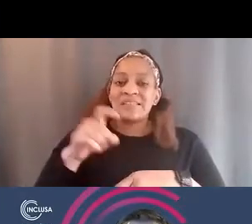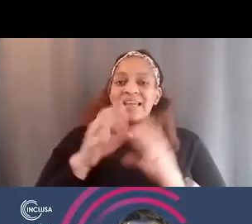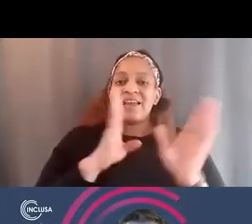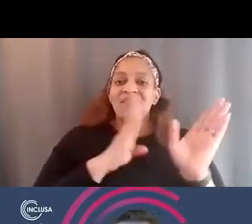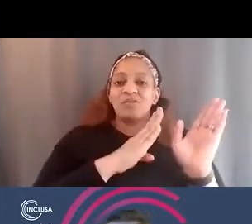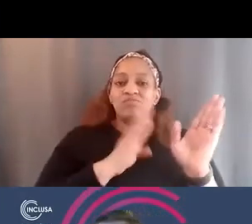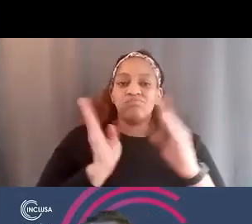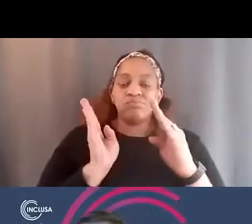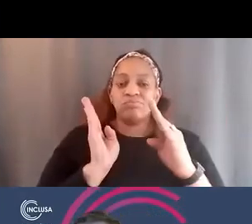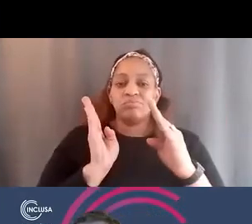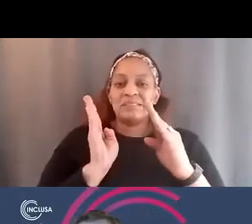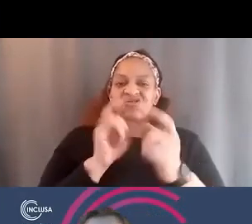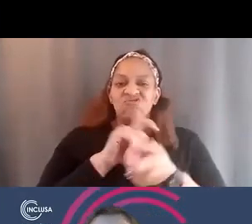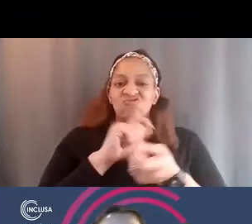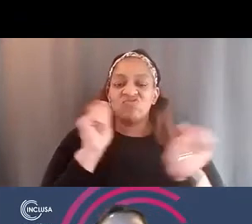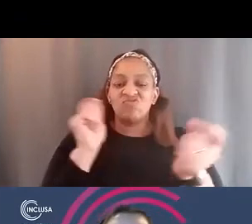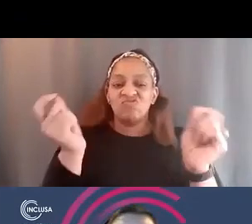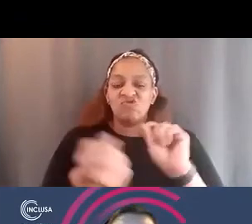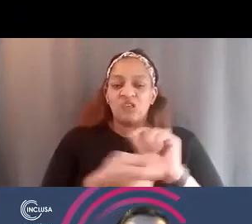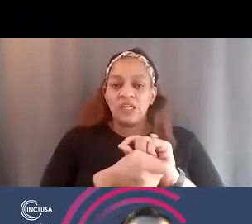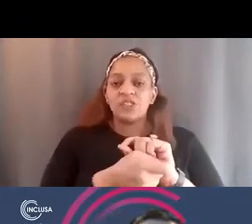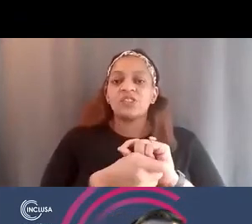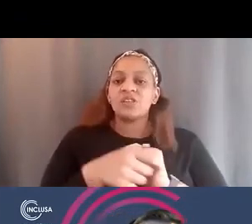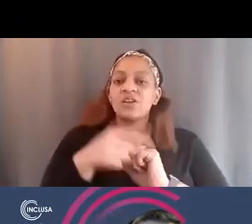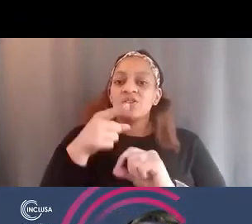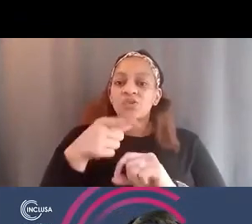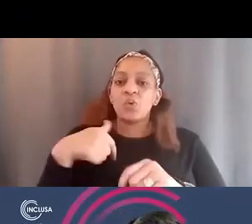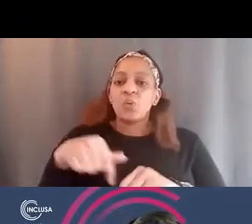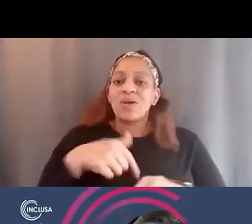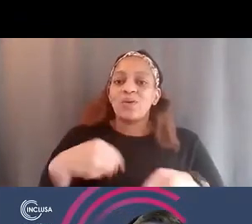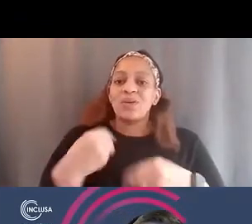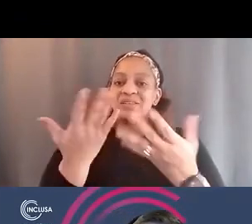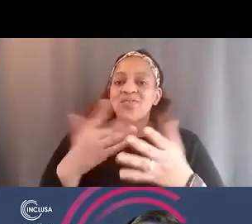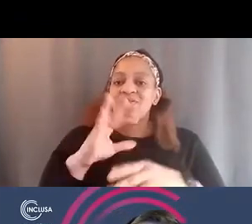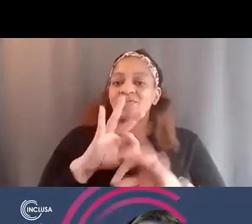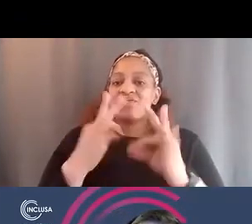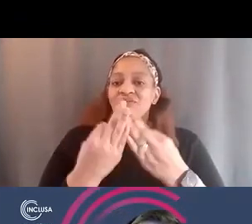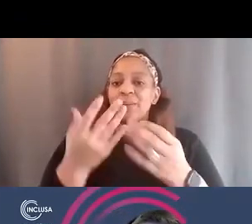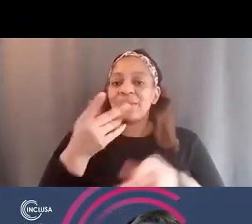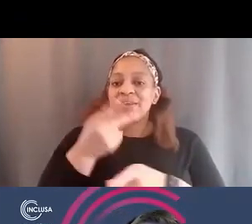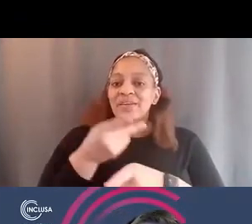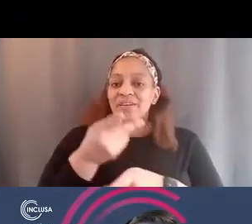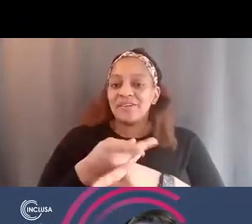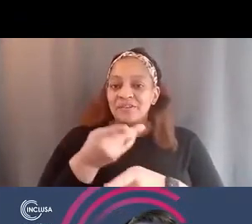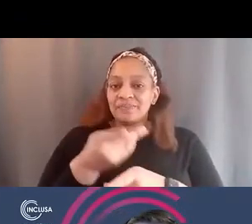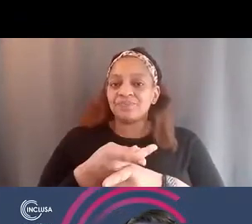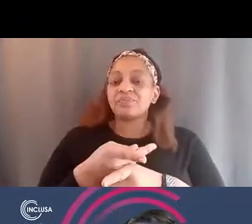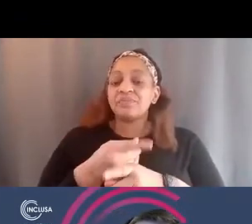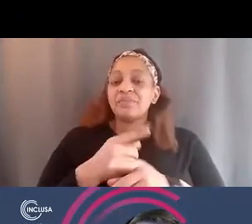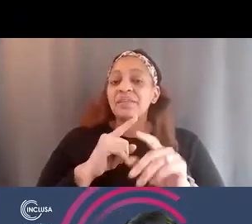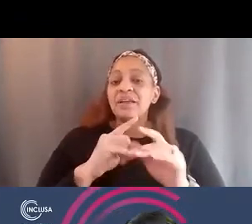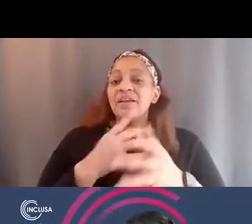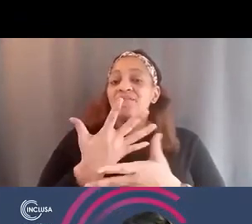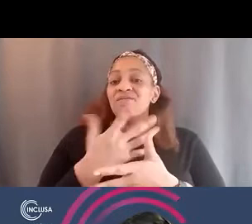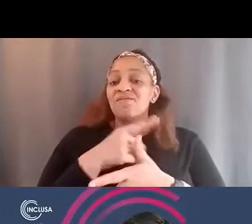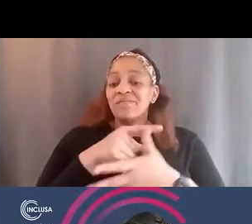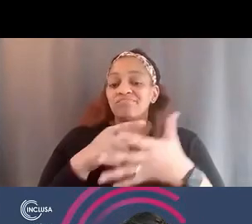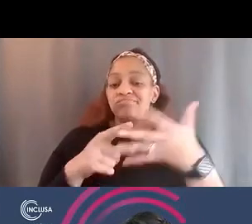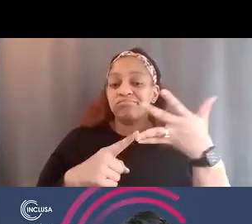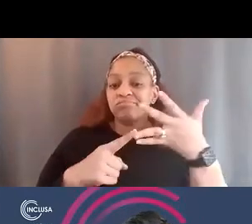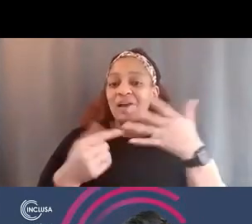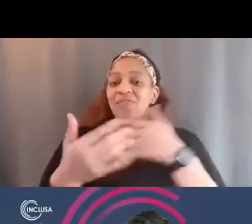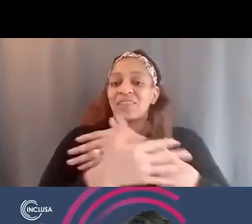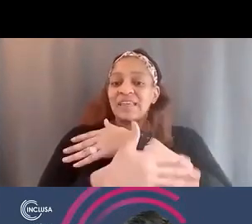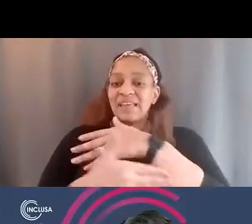So at that point in time, we were delivering family care in 4 counties, excuse me, in